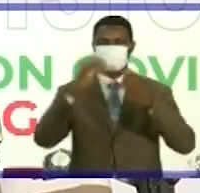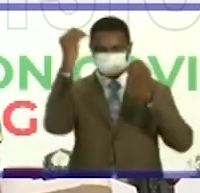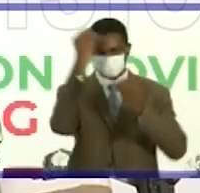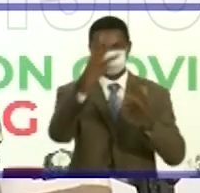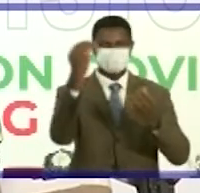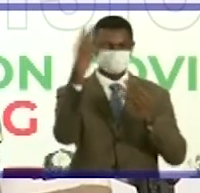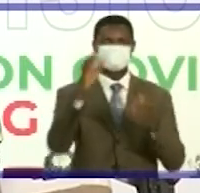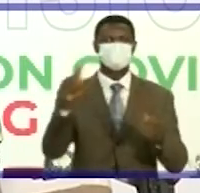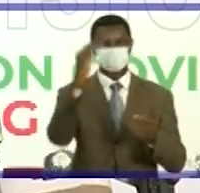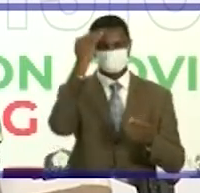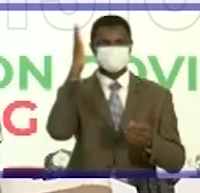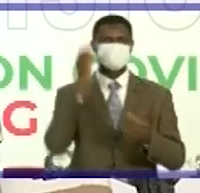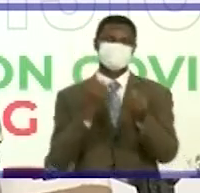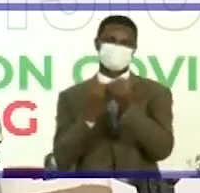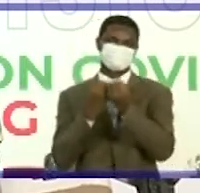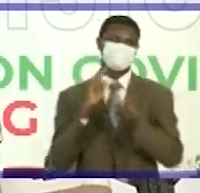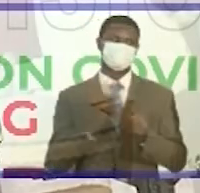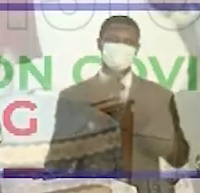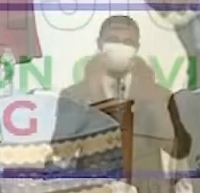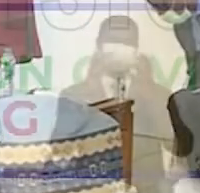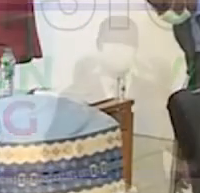on your support. Thank you very much.